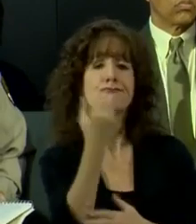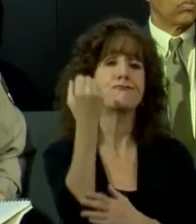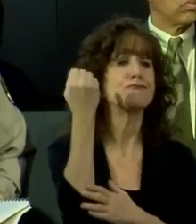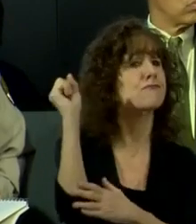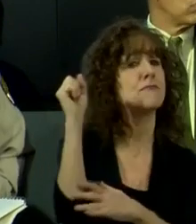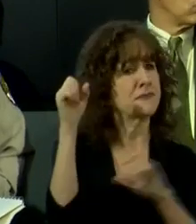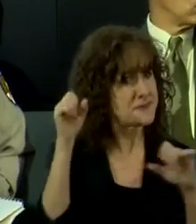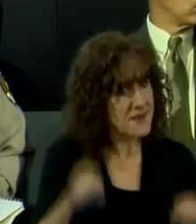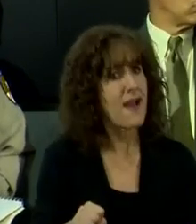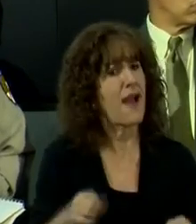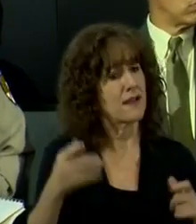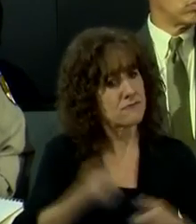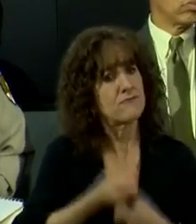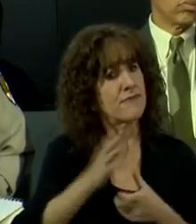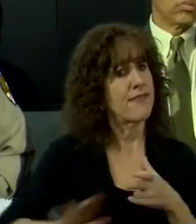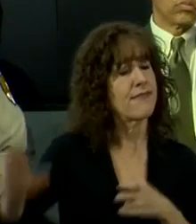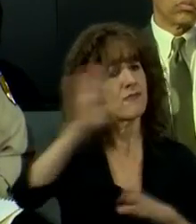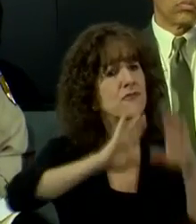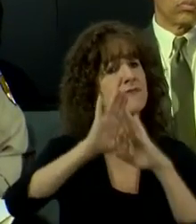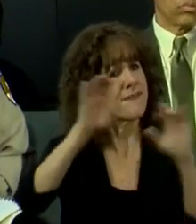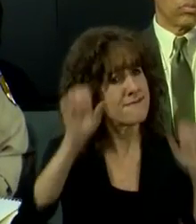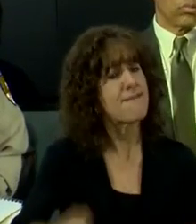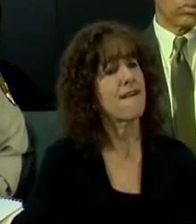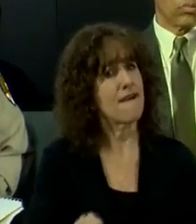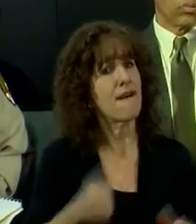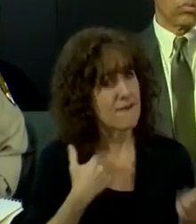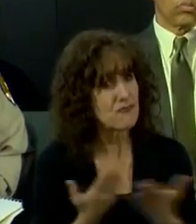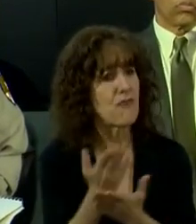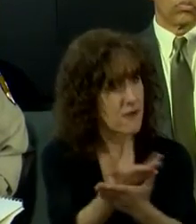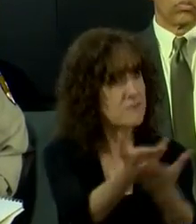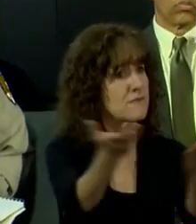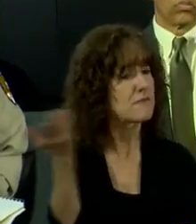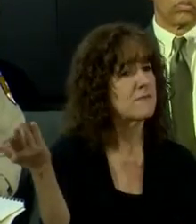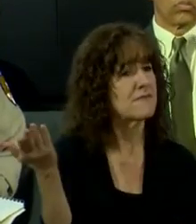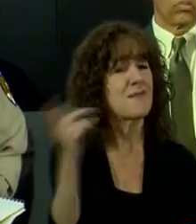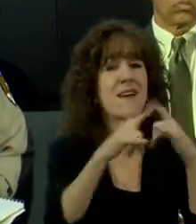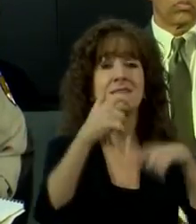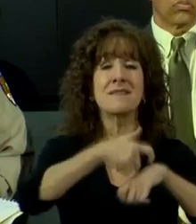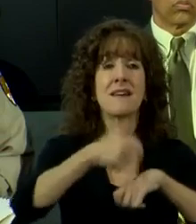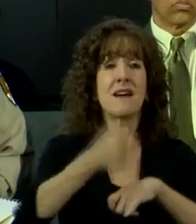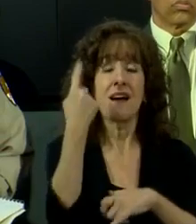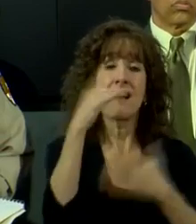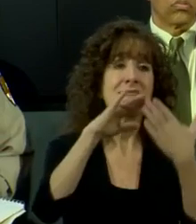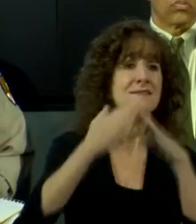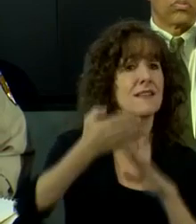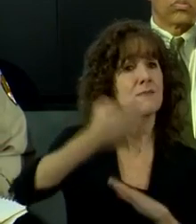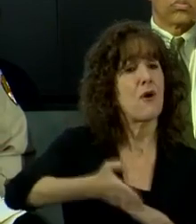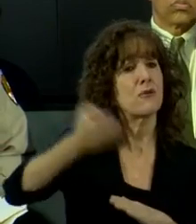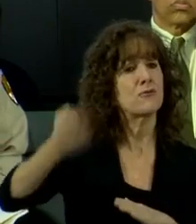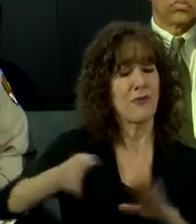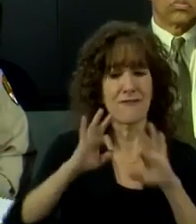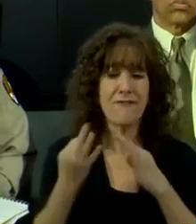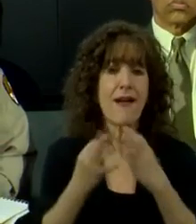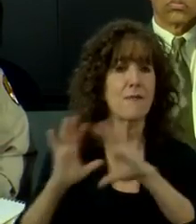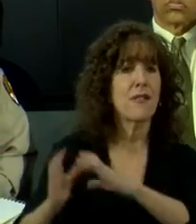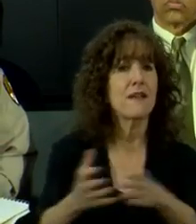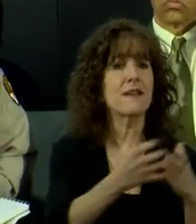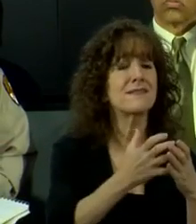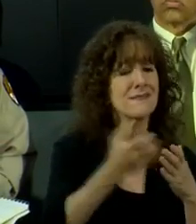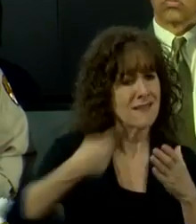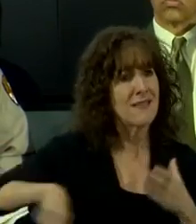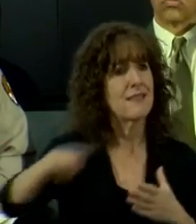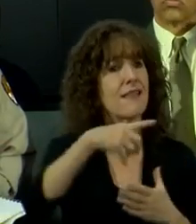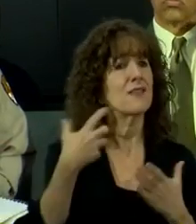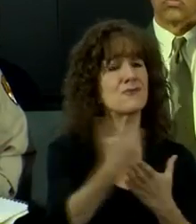protest and express their frustration, but Baltimore City families